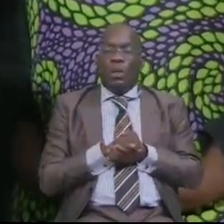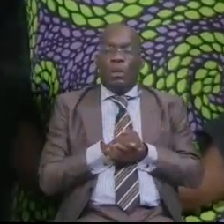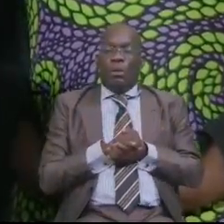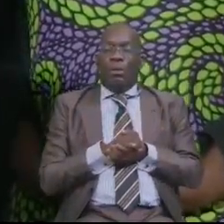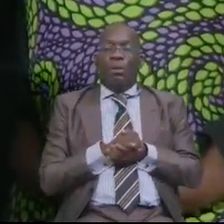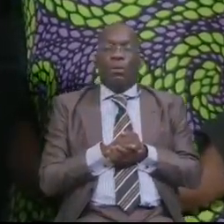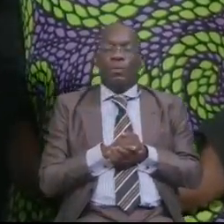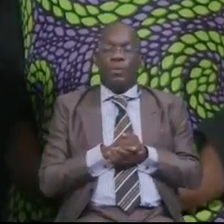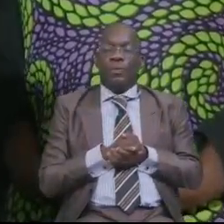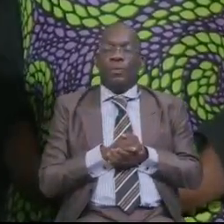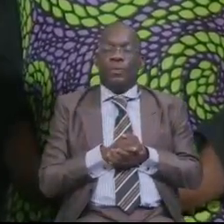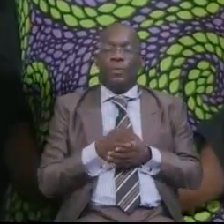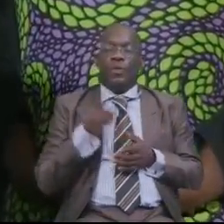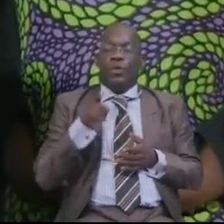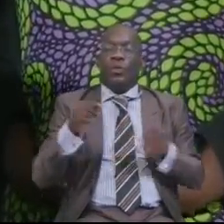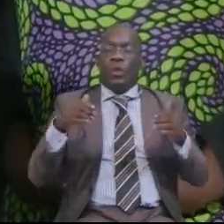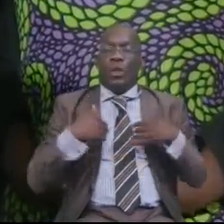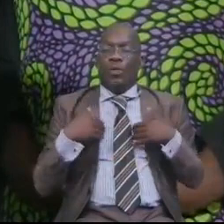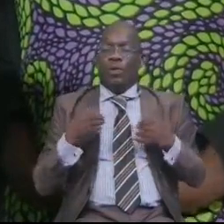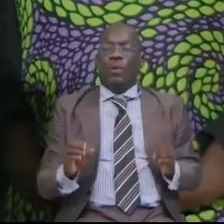You have concentration.